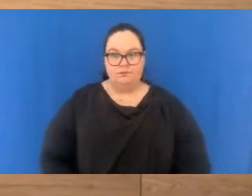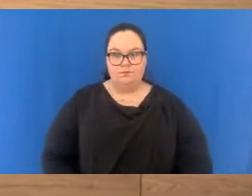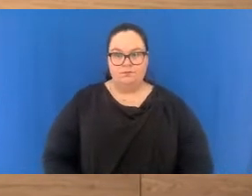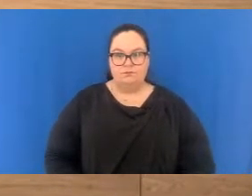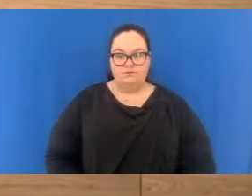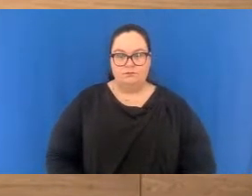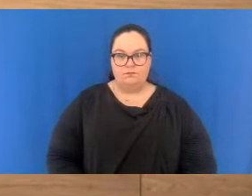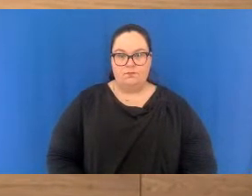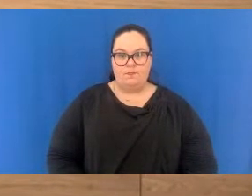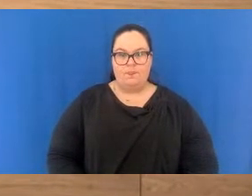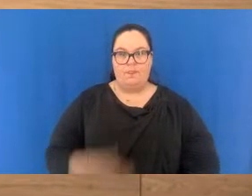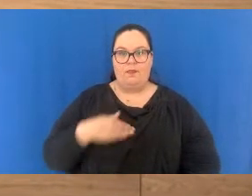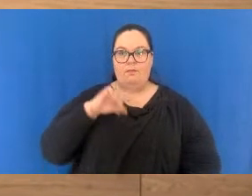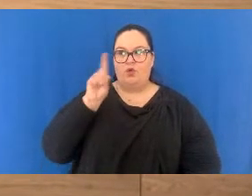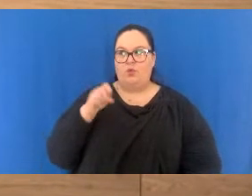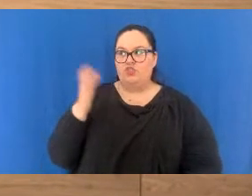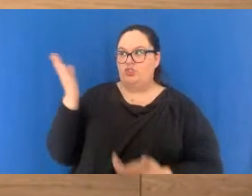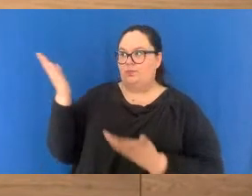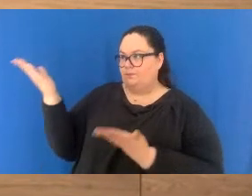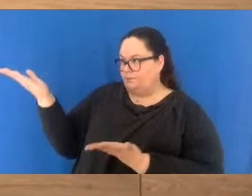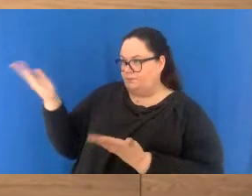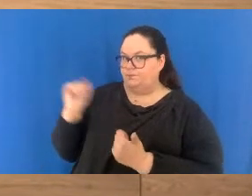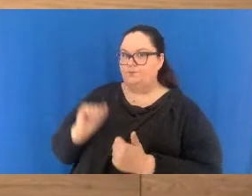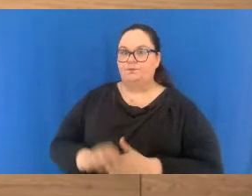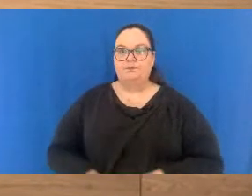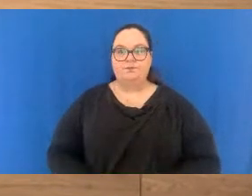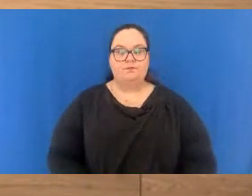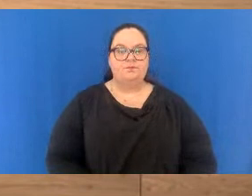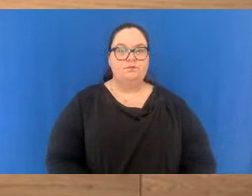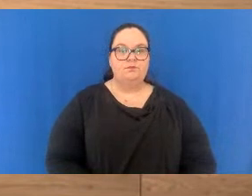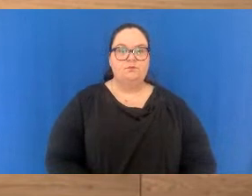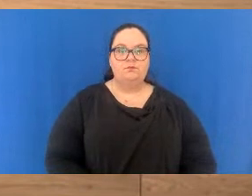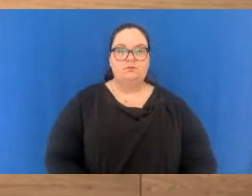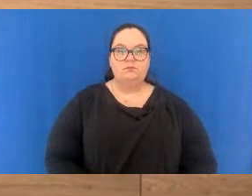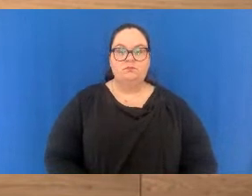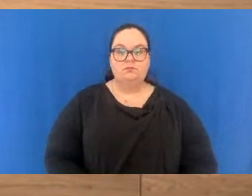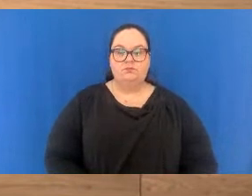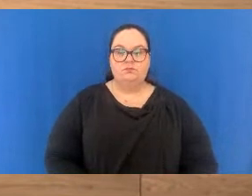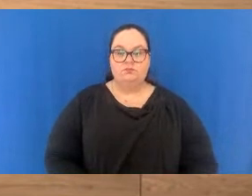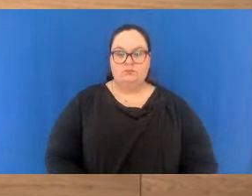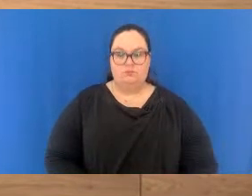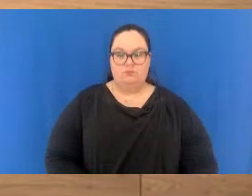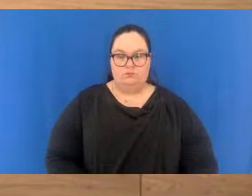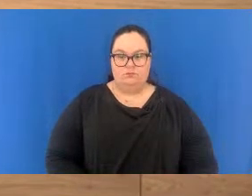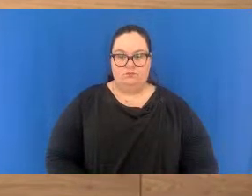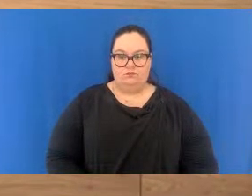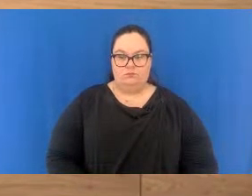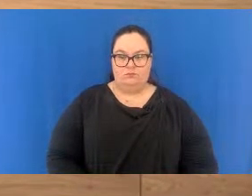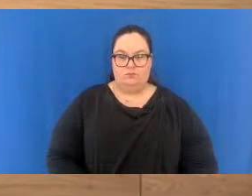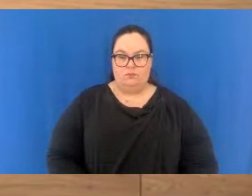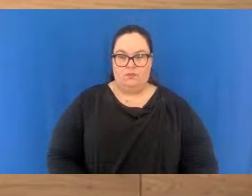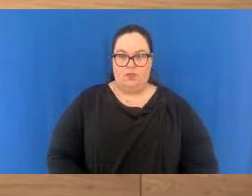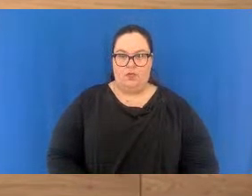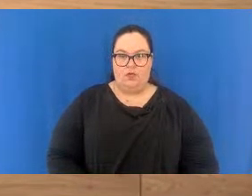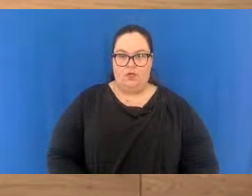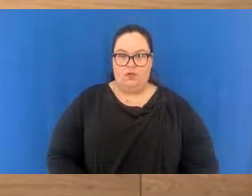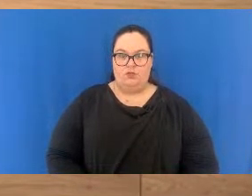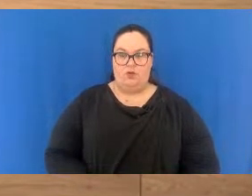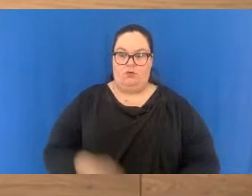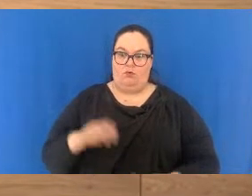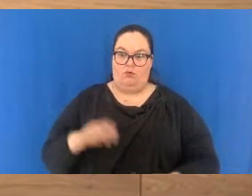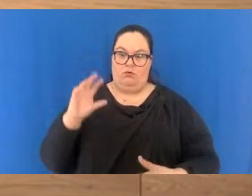A question for Dr. Russell. How many of the positive cases are people who've been fully vaccinated against